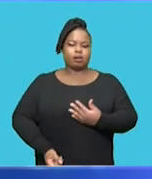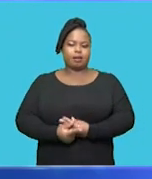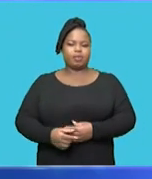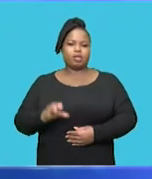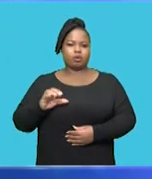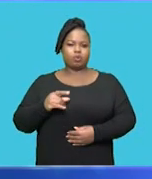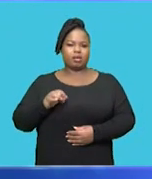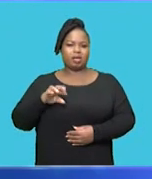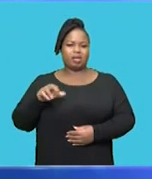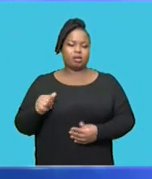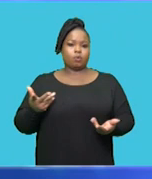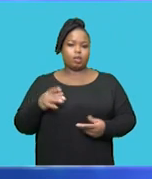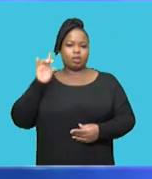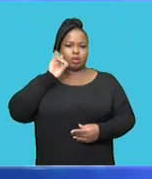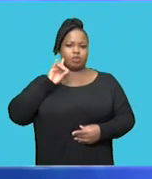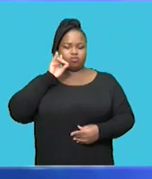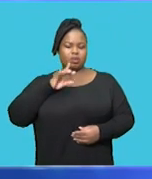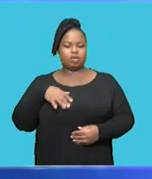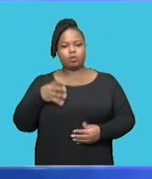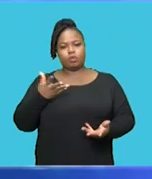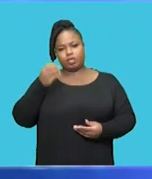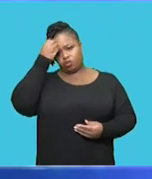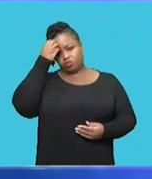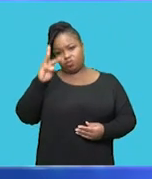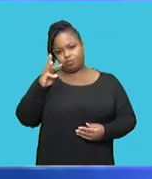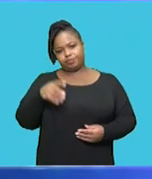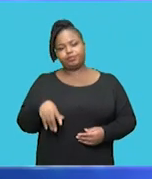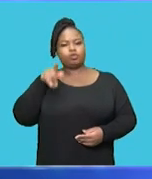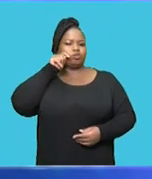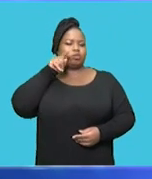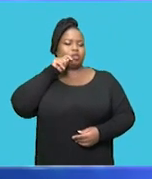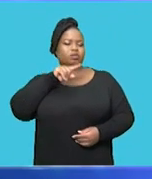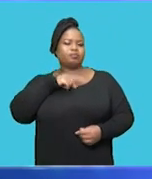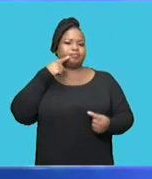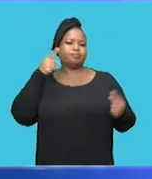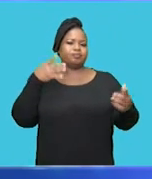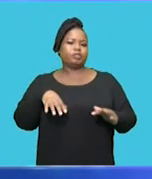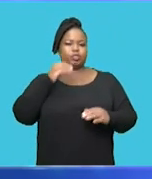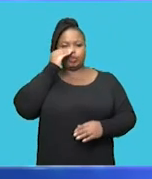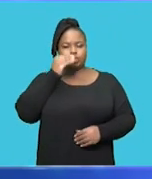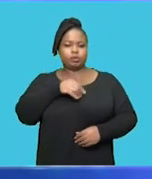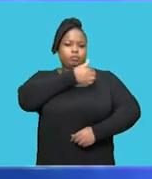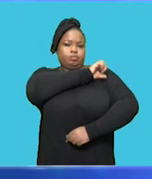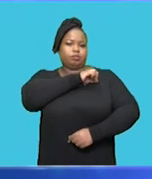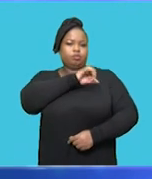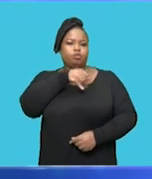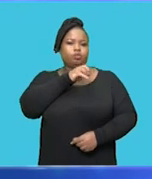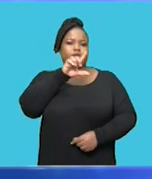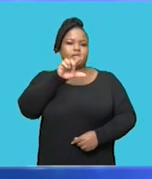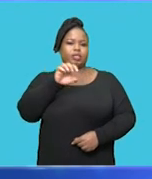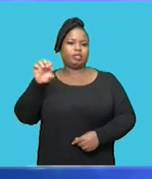ngabula makhumsha eHammanskraal kwindawo yaseTshwane. UNkomo-Ralehoko ubhengeze oku ngethuba ethetha nonondaba kwisibhedlele saseJubilee